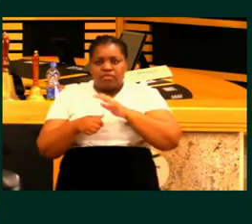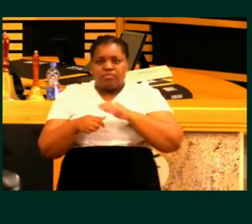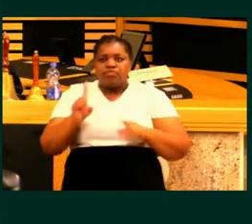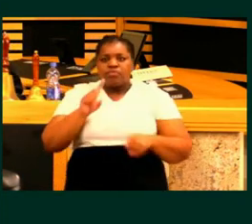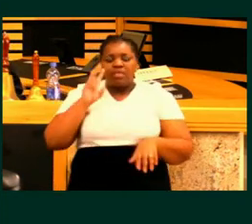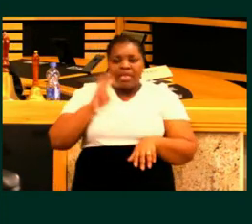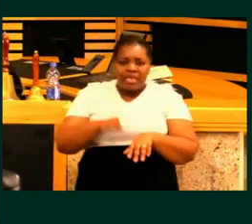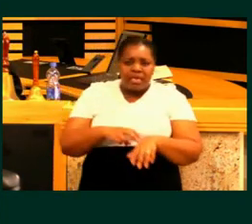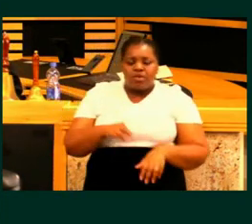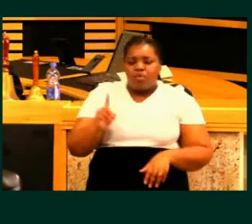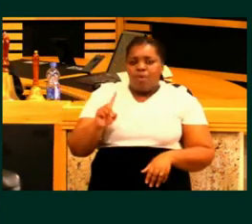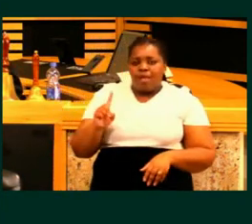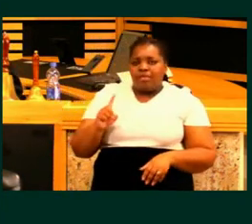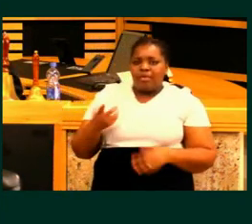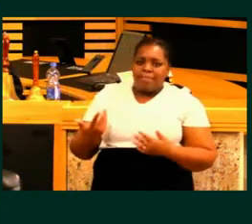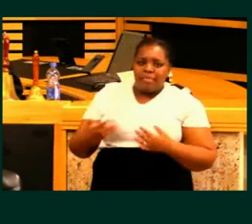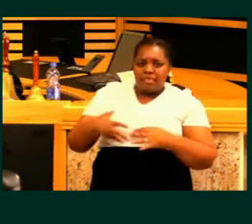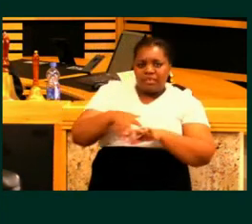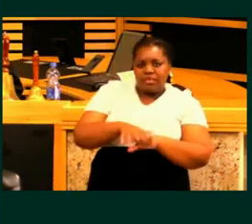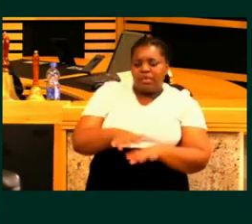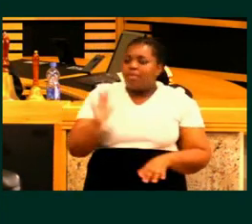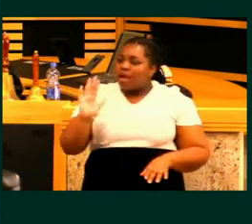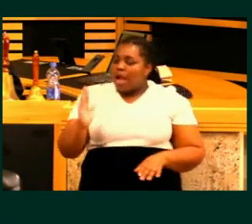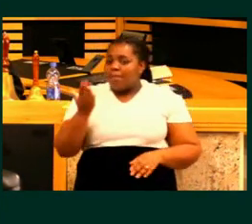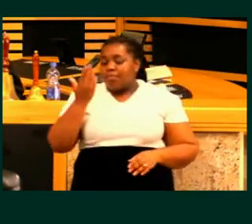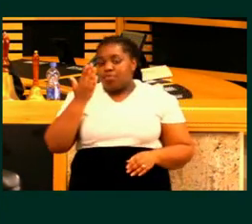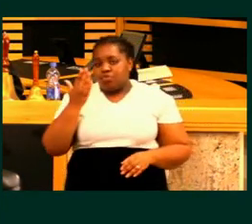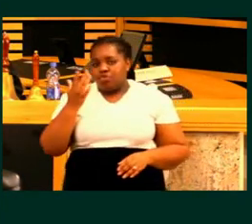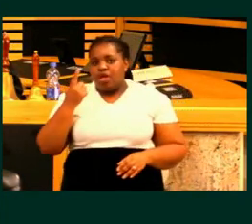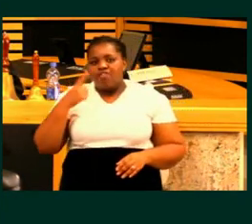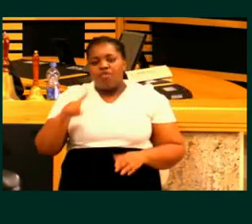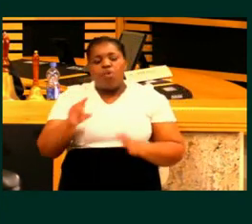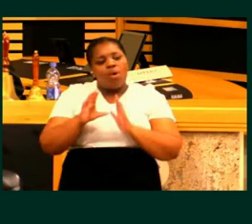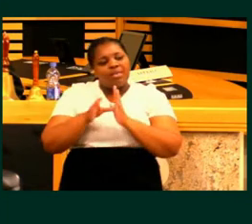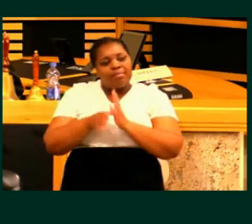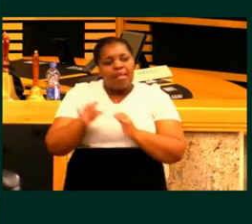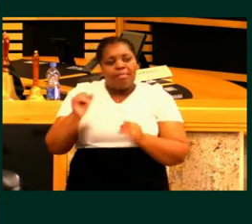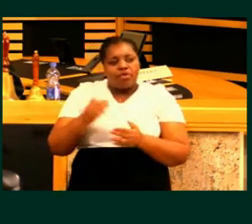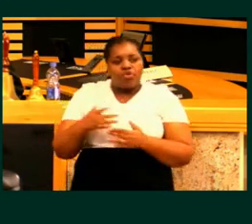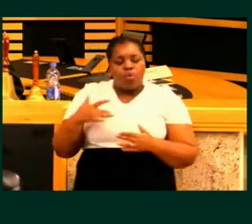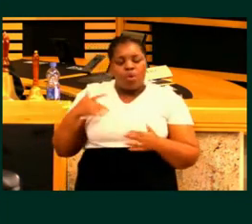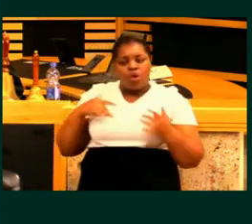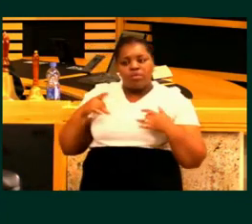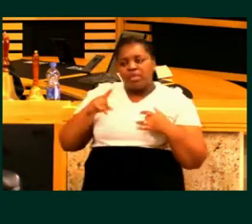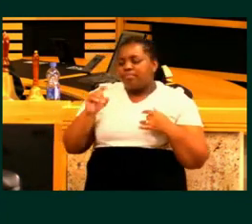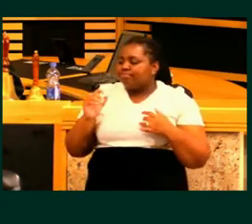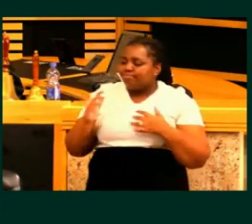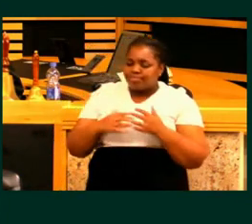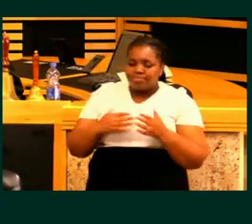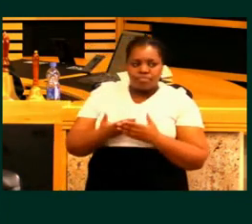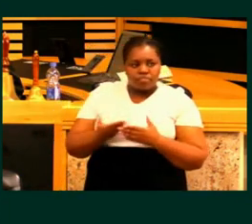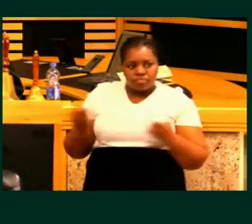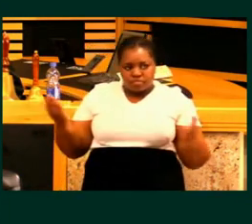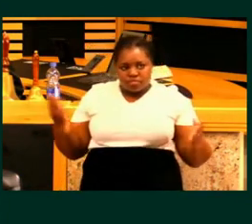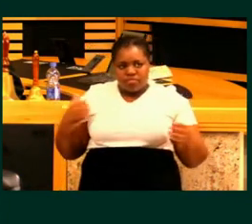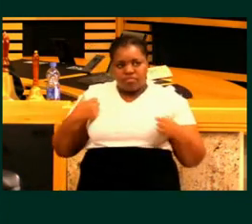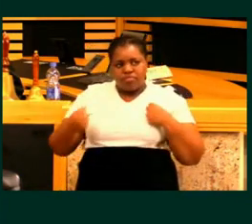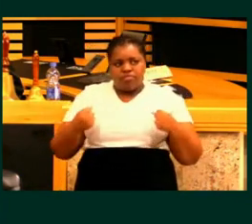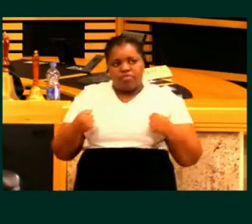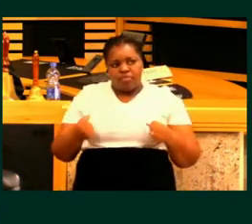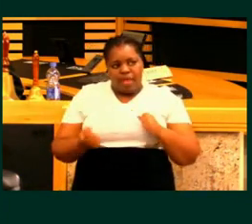needed is a mainstreaming approach for disability to be considered in all aspects of our